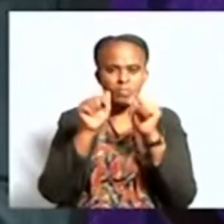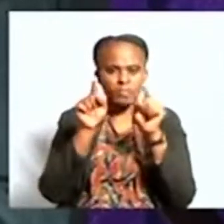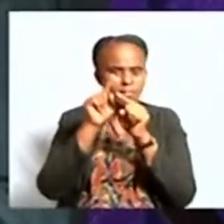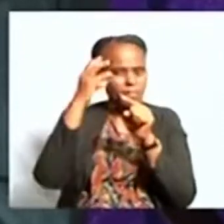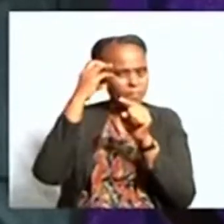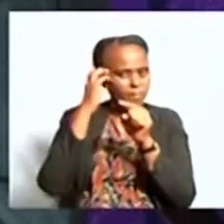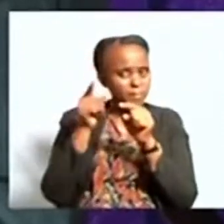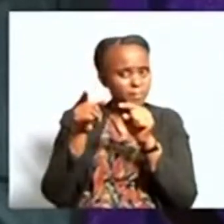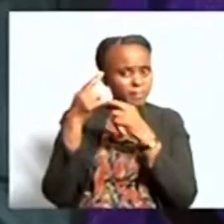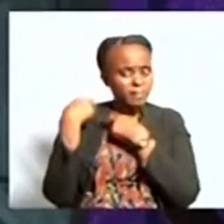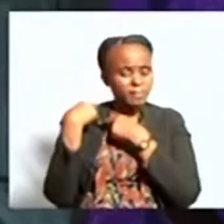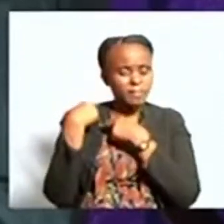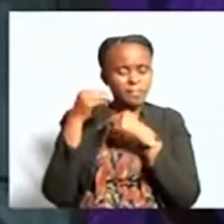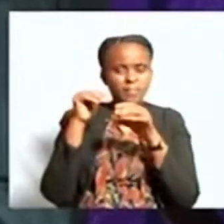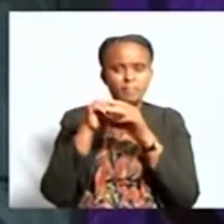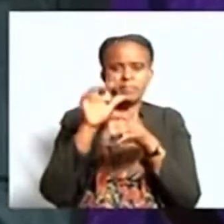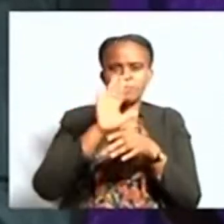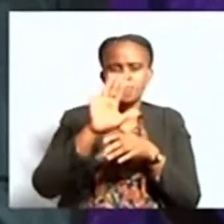officer in charge at